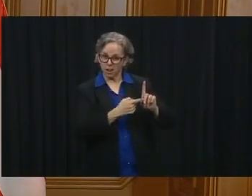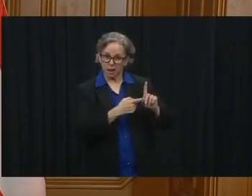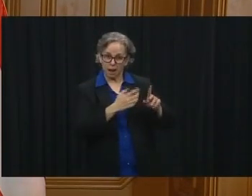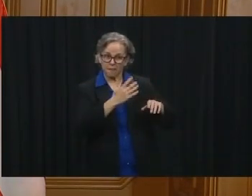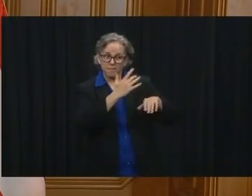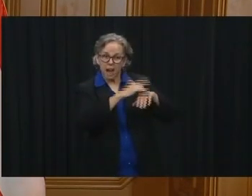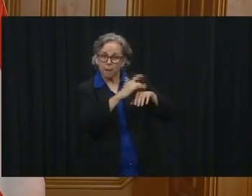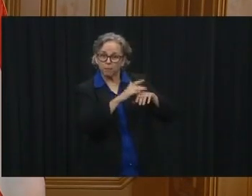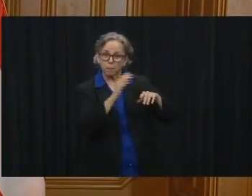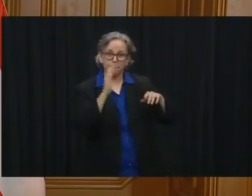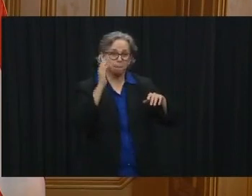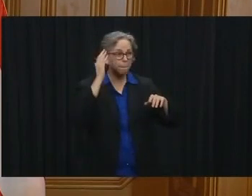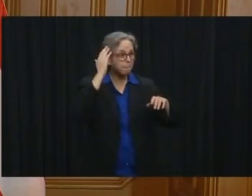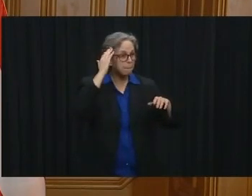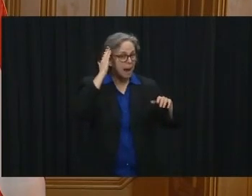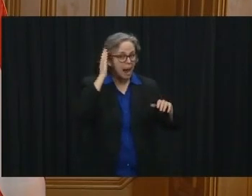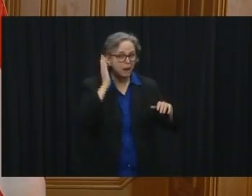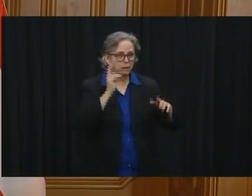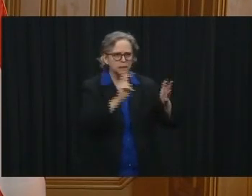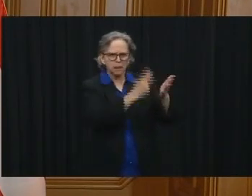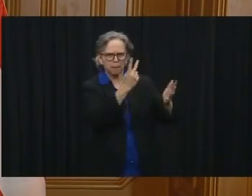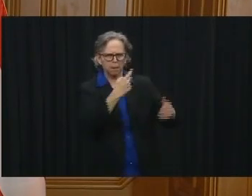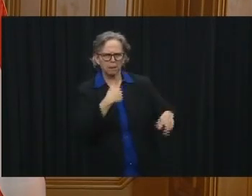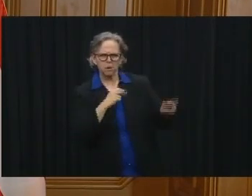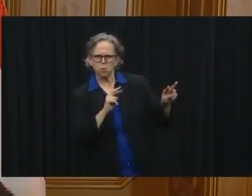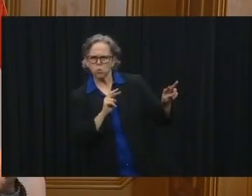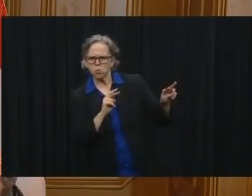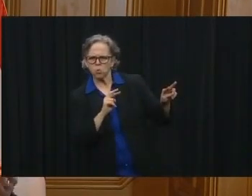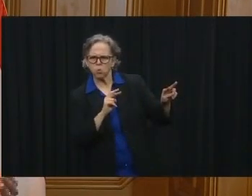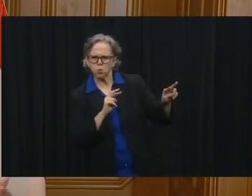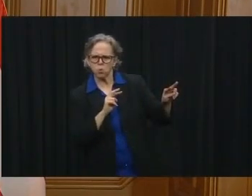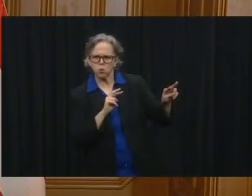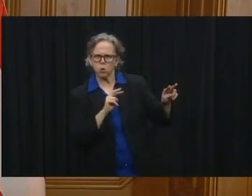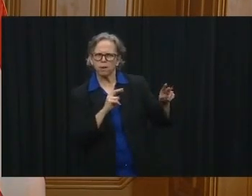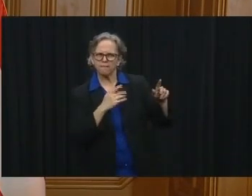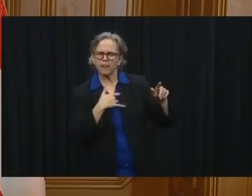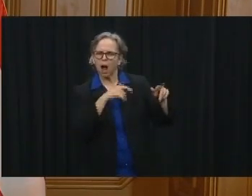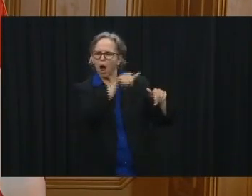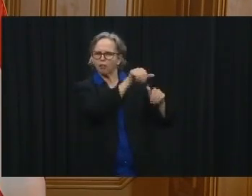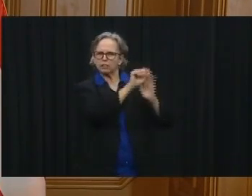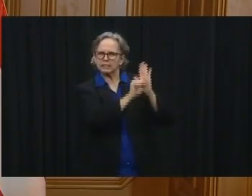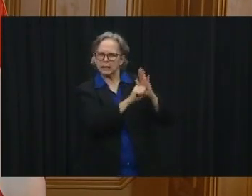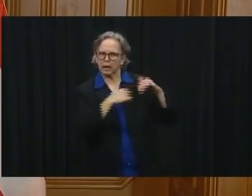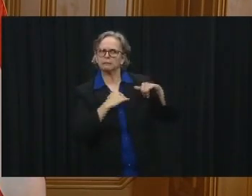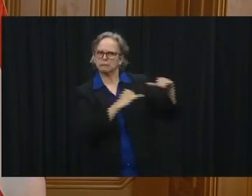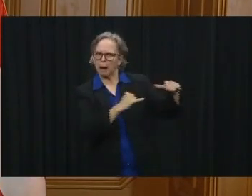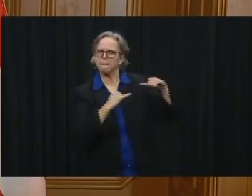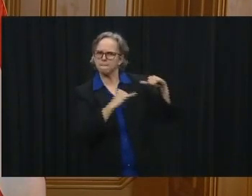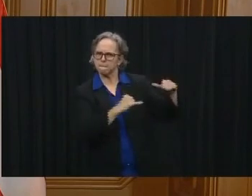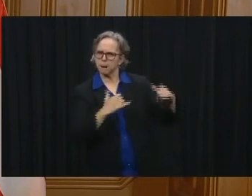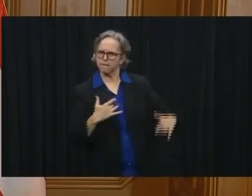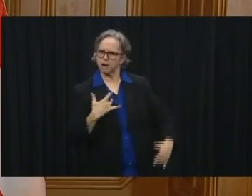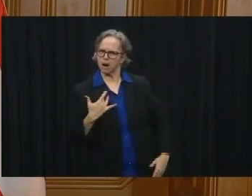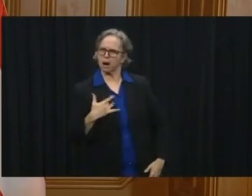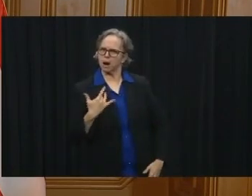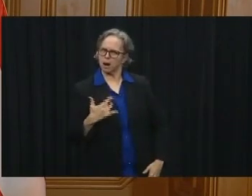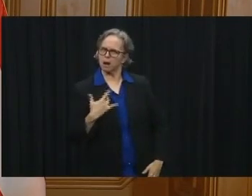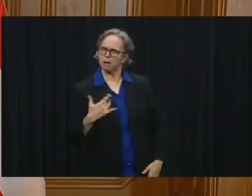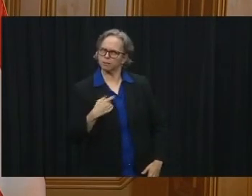that, and that's what we'll end up having to do. So it's a big expansion of the number of beds, big